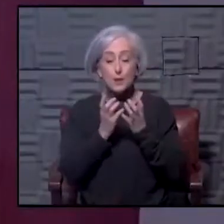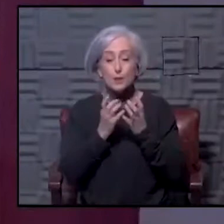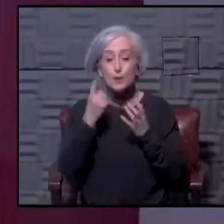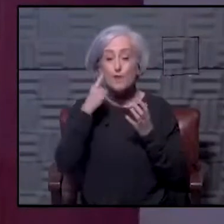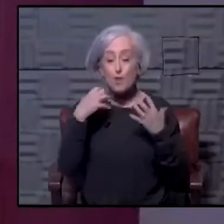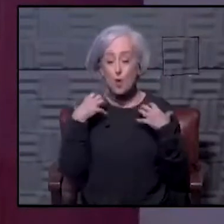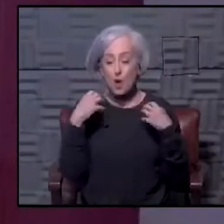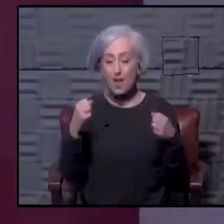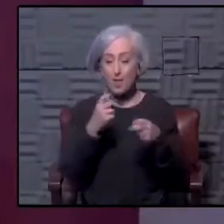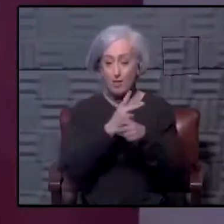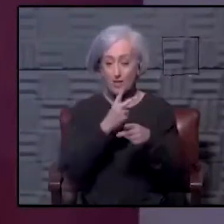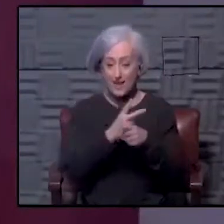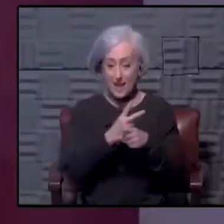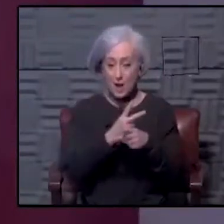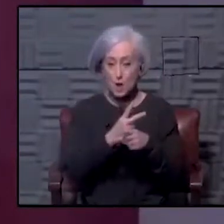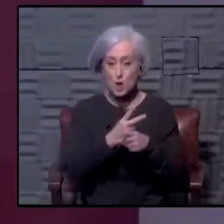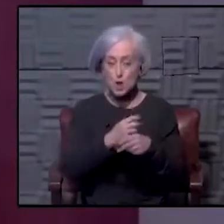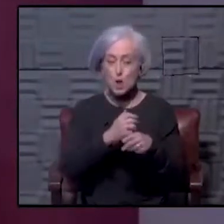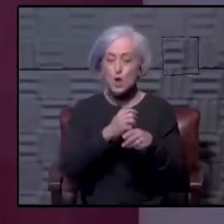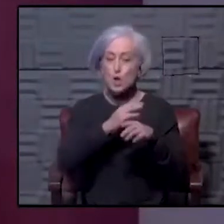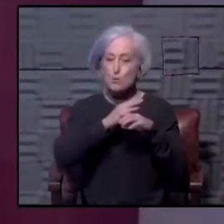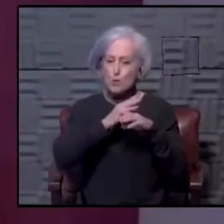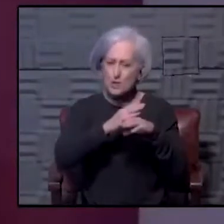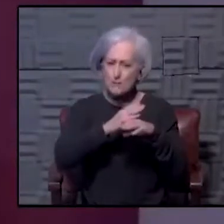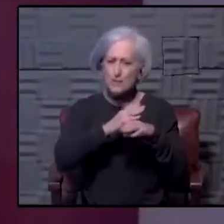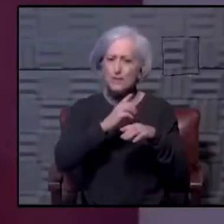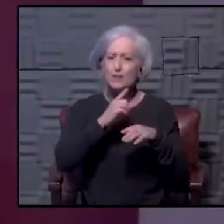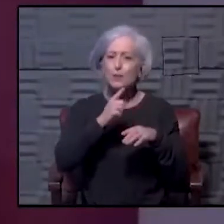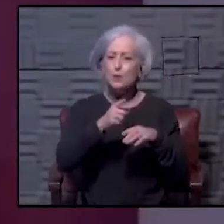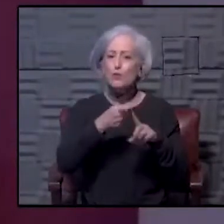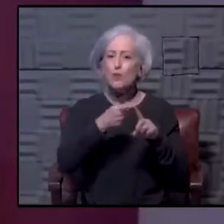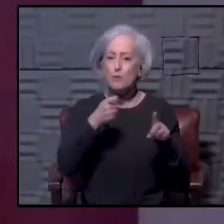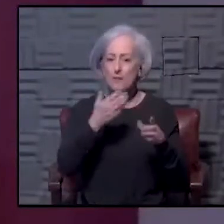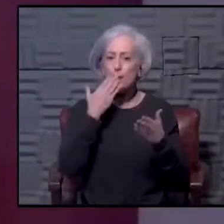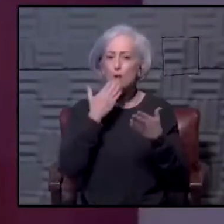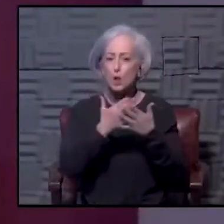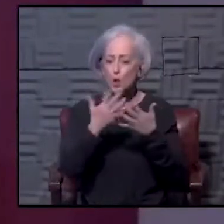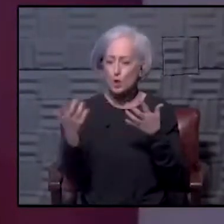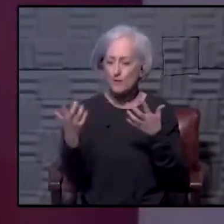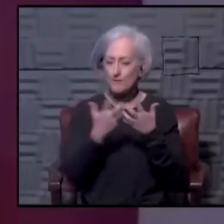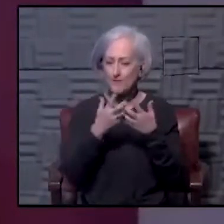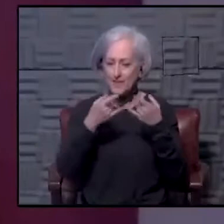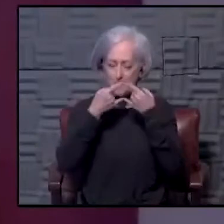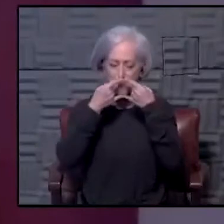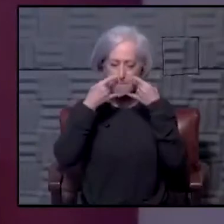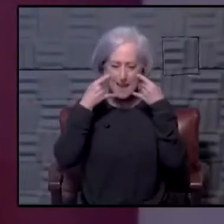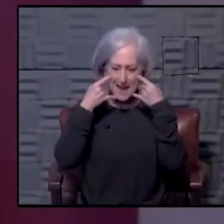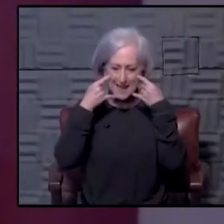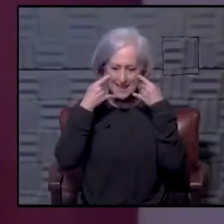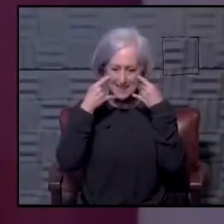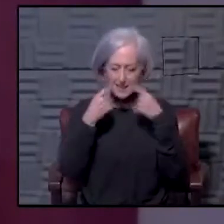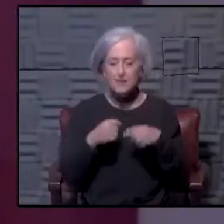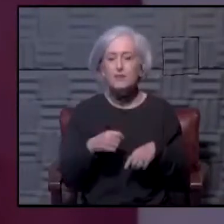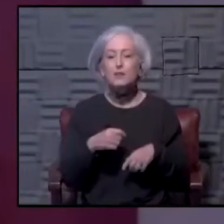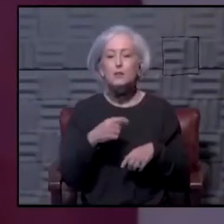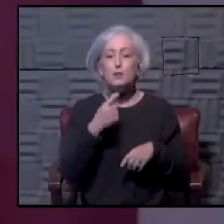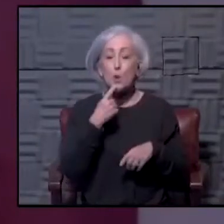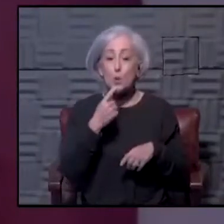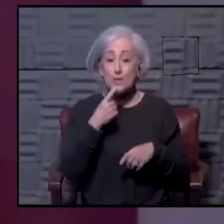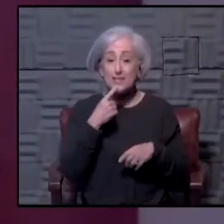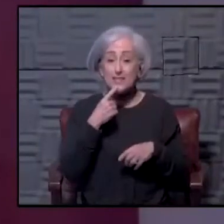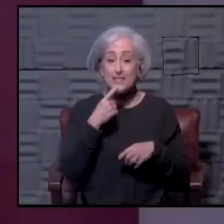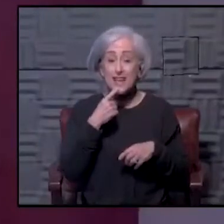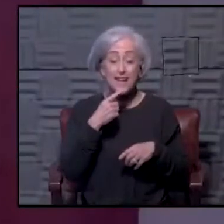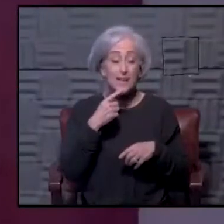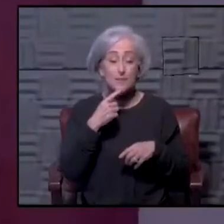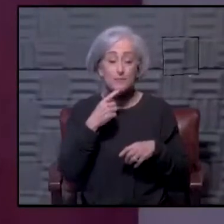do prohibit you from having a well-fitted N95 mask. So that is something, whenever we talk about fit testing for those respirators,